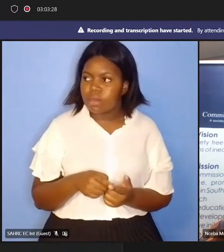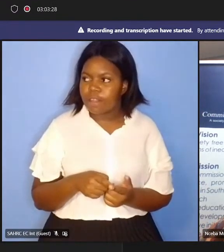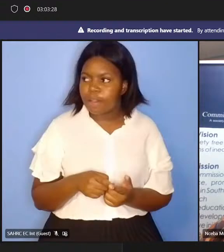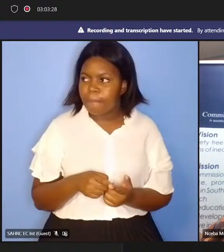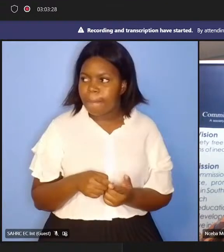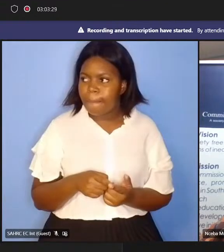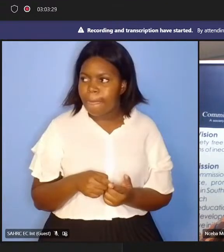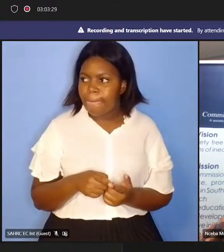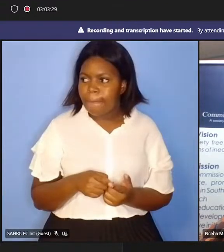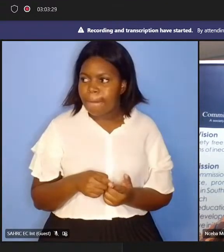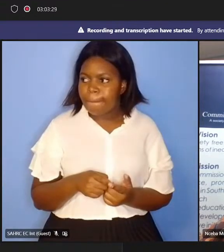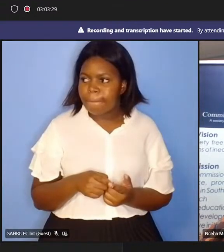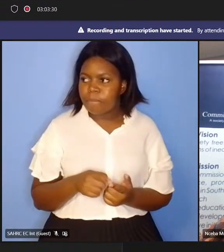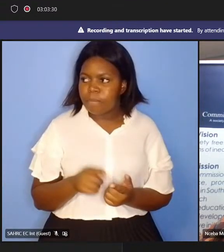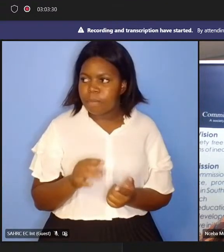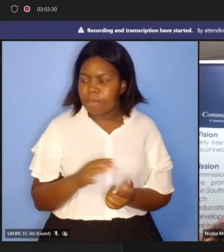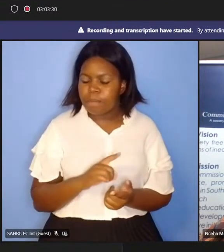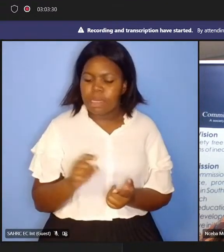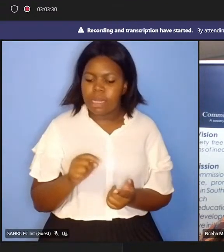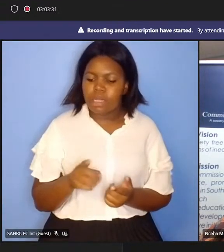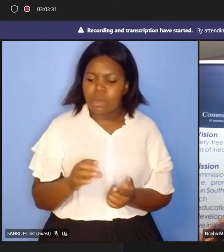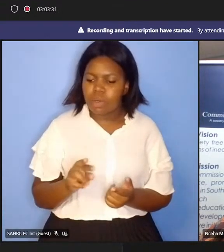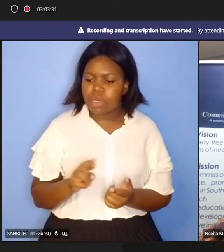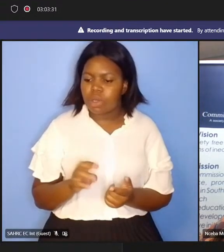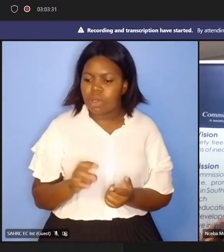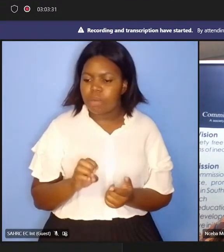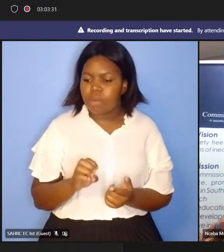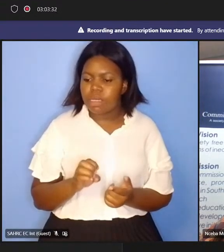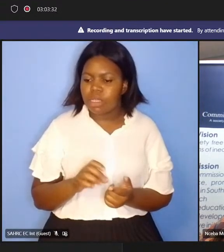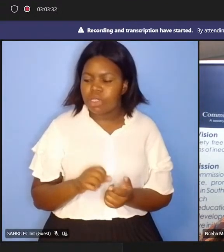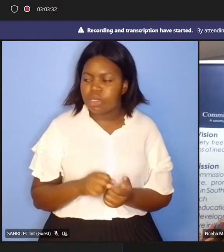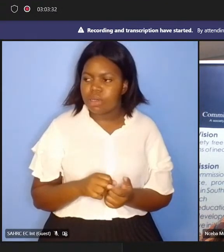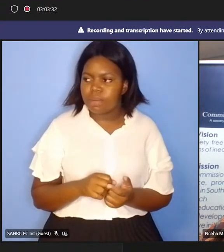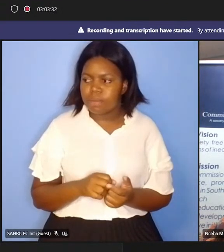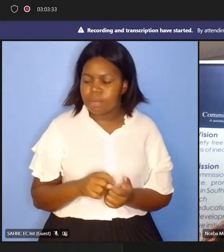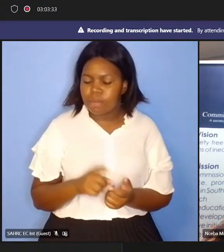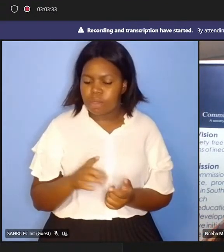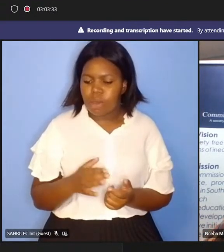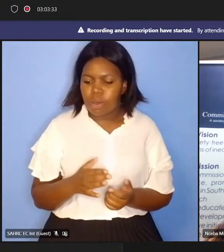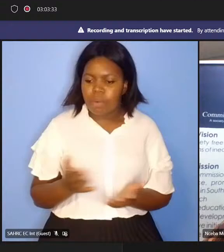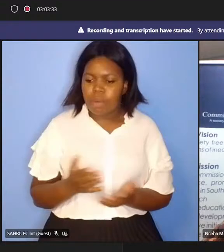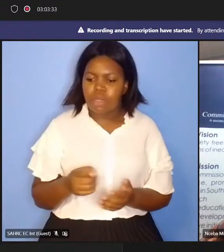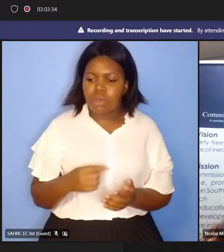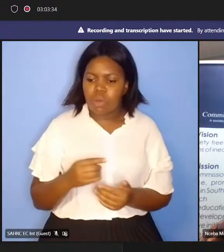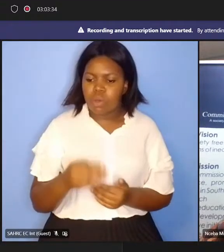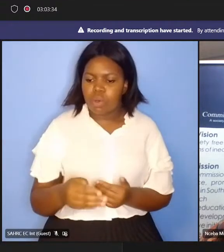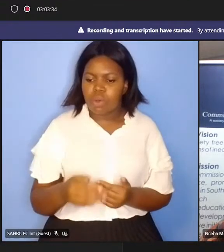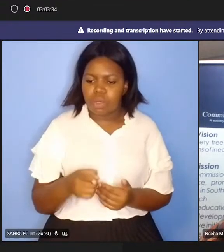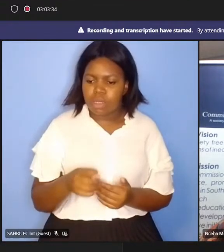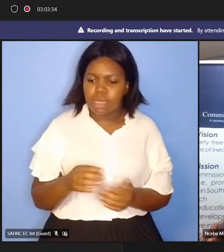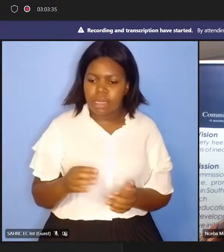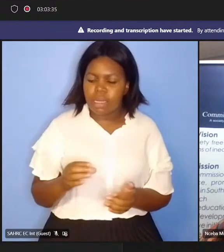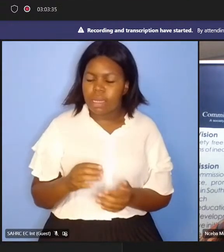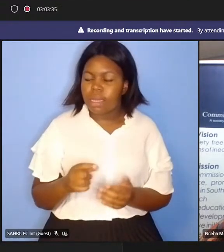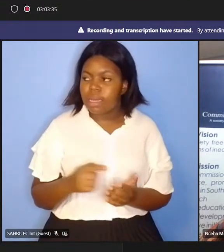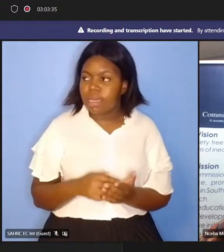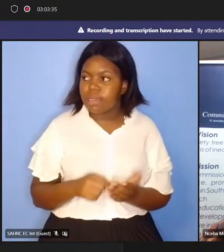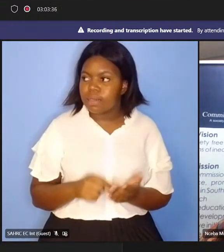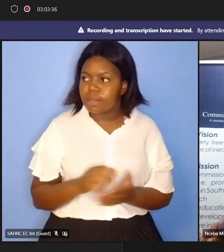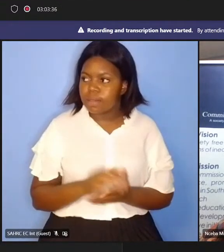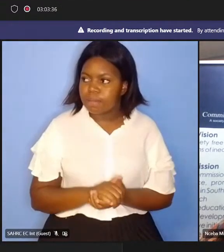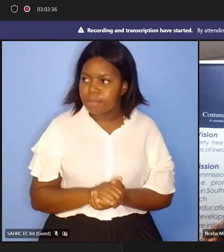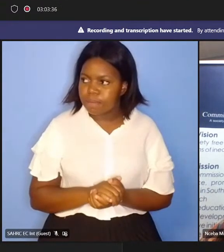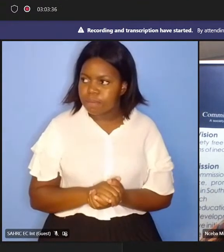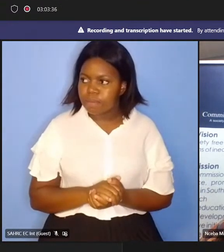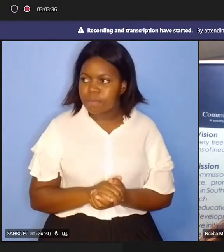binary recommendations, it would seem, from when we look at the guidelines. So just in respect of one of these areas,